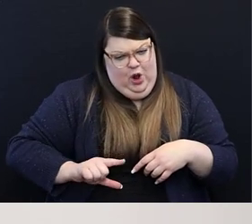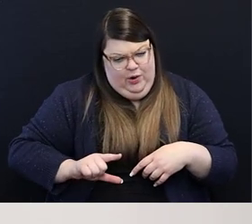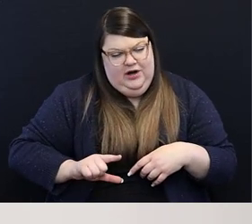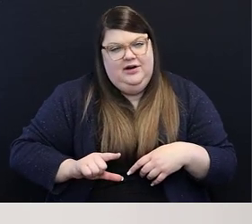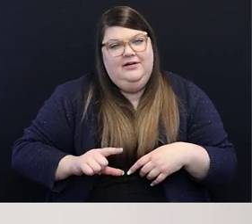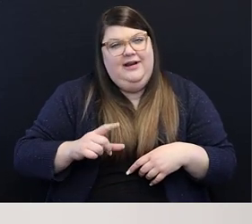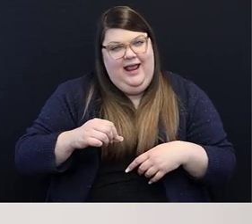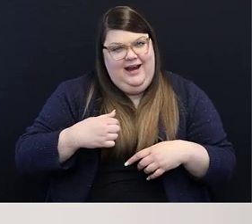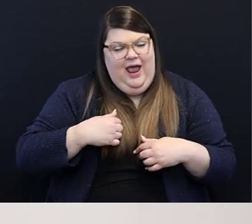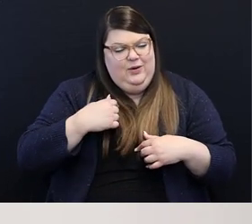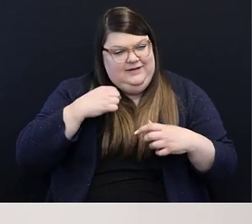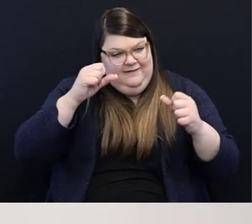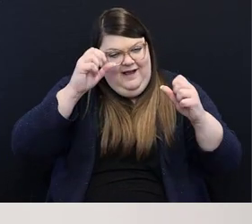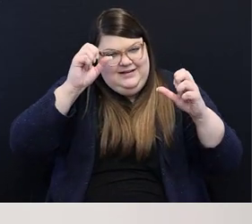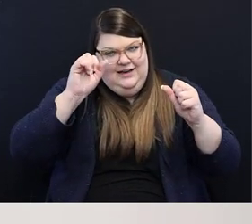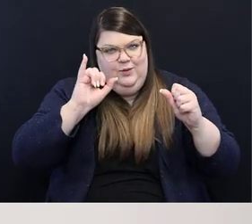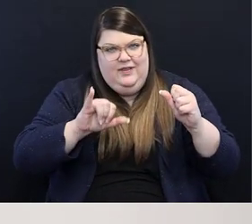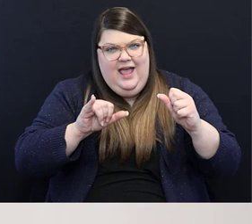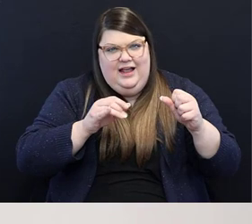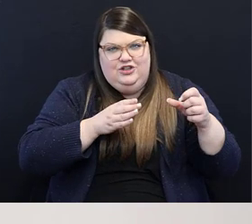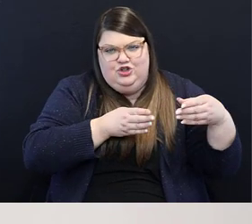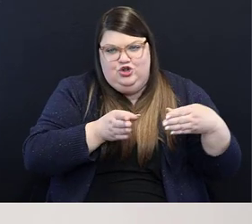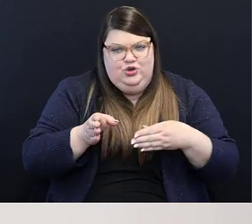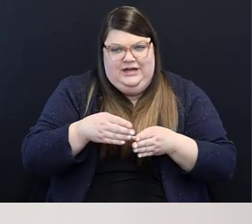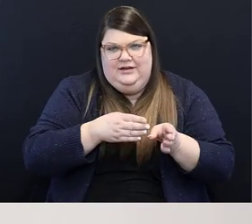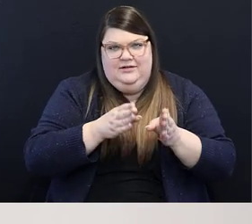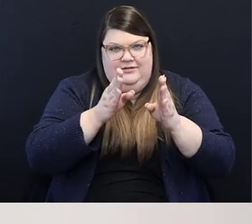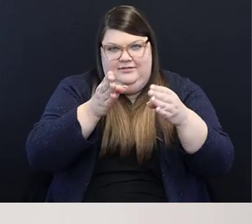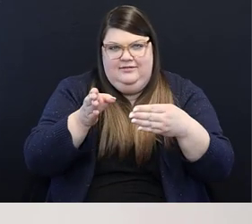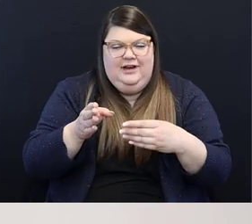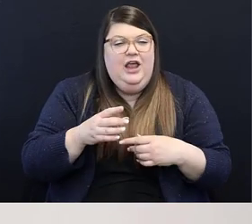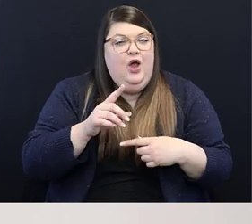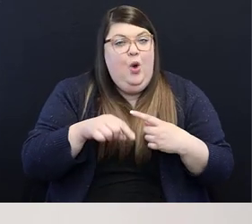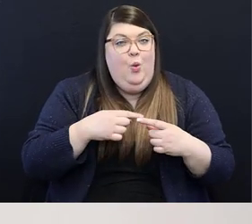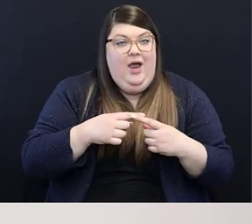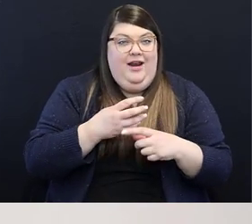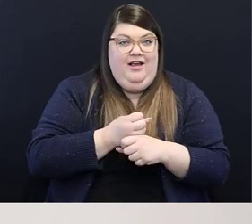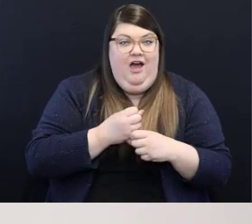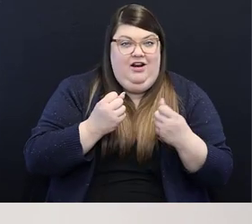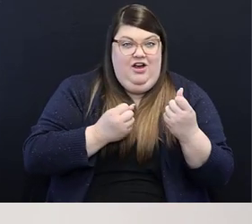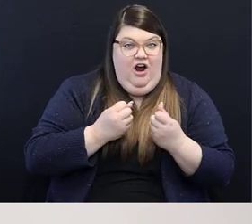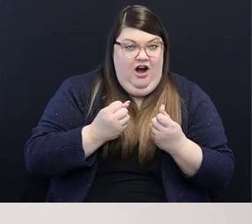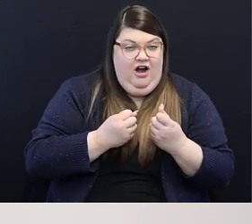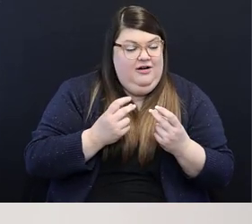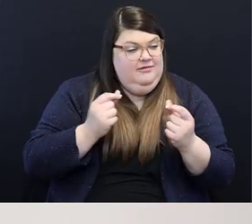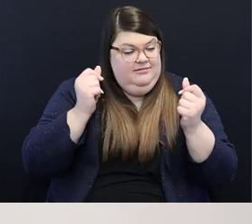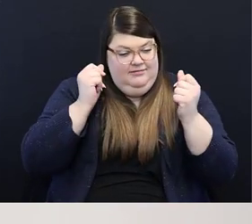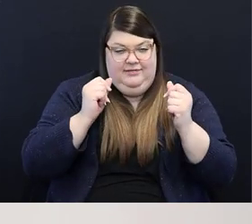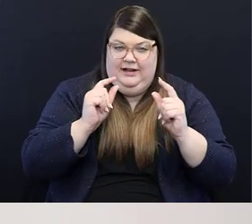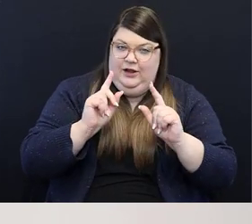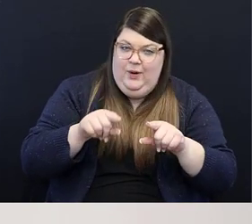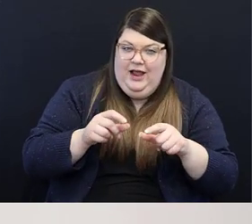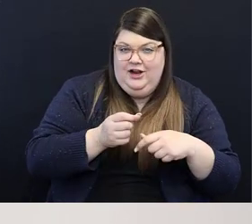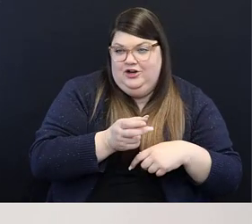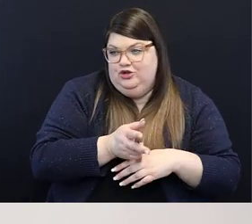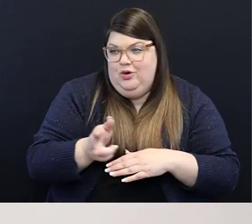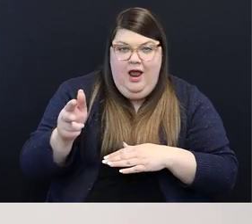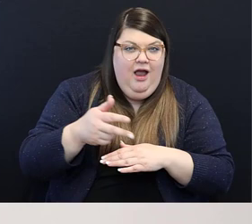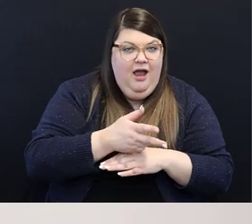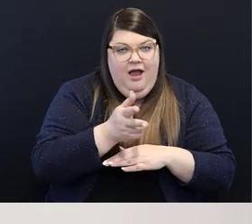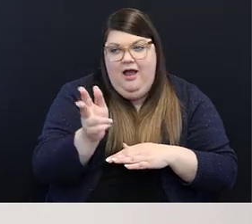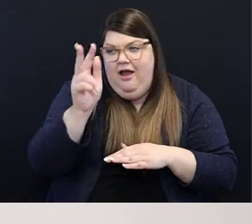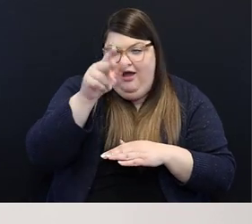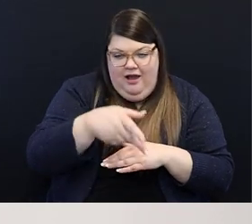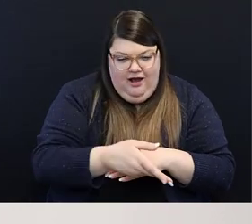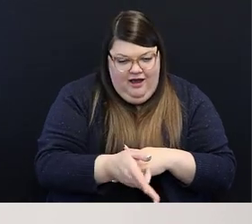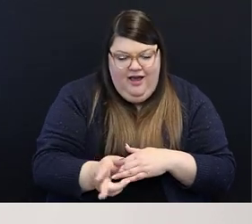was fascinated with this street there, and as soon as I got a car, I was driving all over Lower Wacker Drive and figured out all